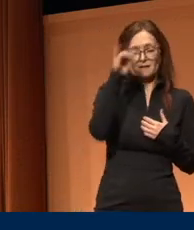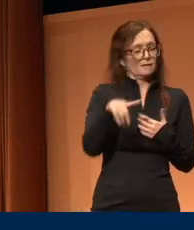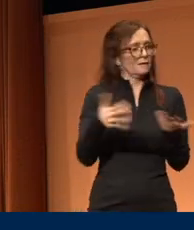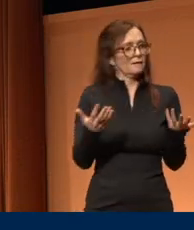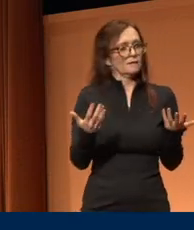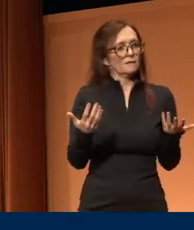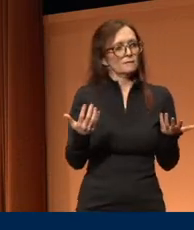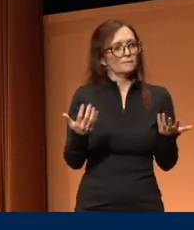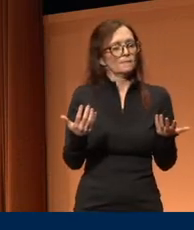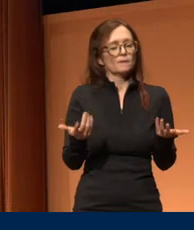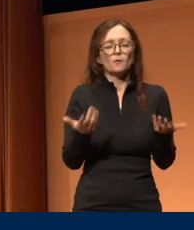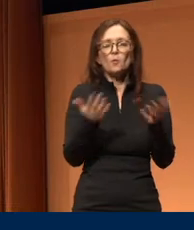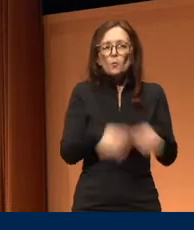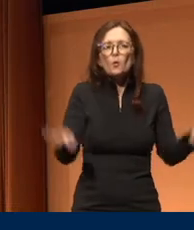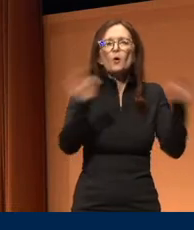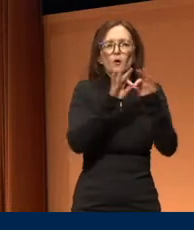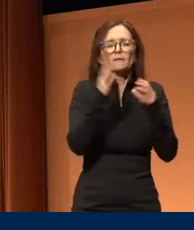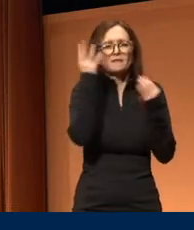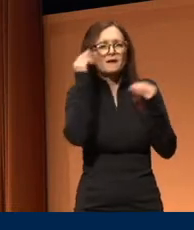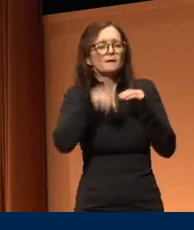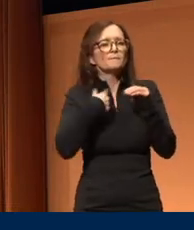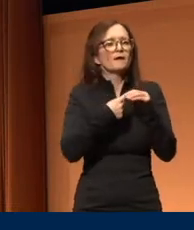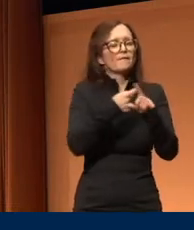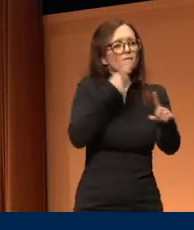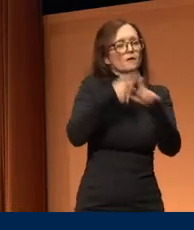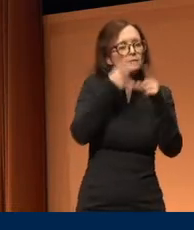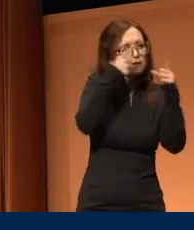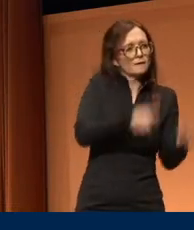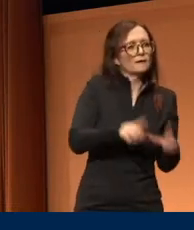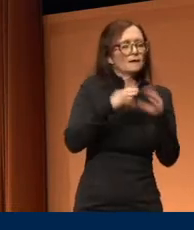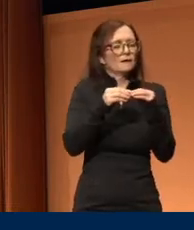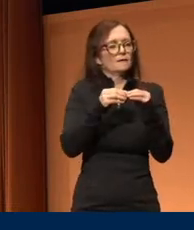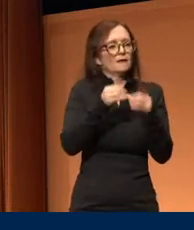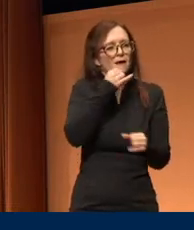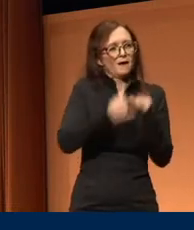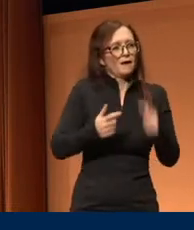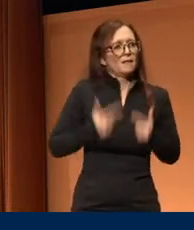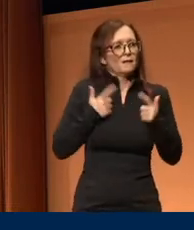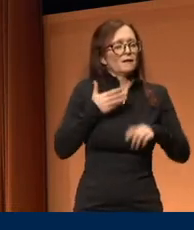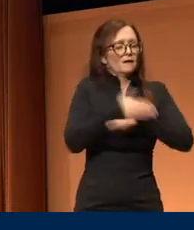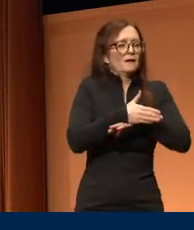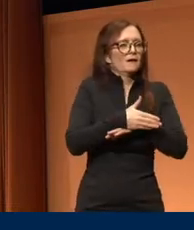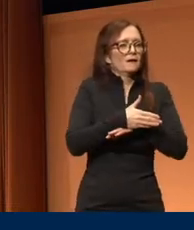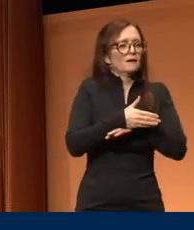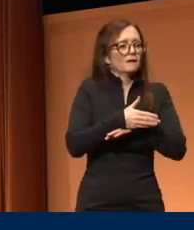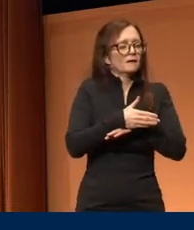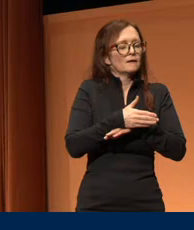worth considering. It comes from what happened in the Convention on End of Life after the Governance